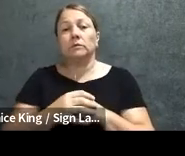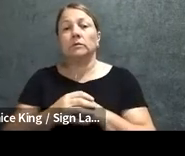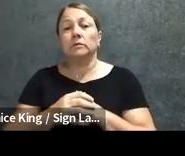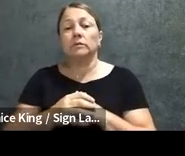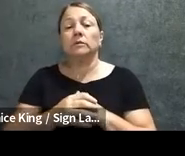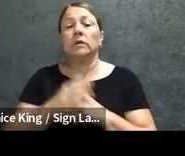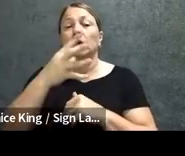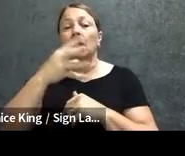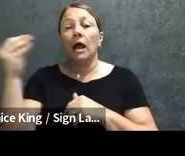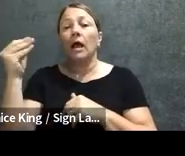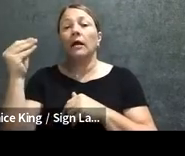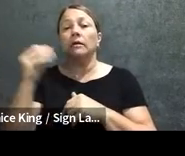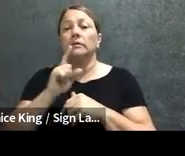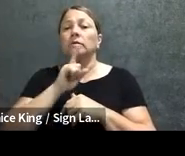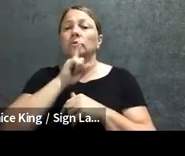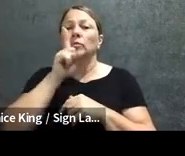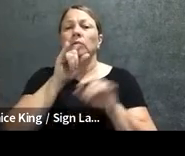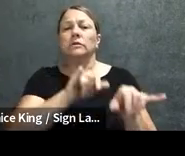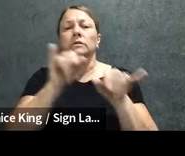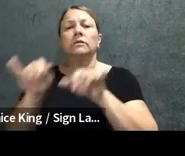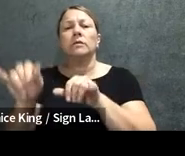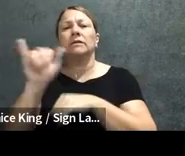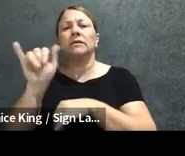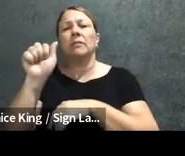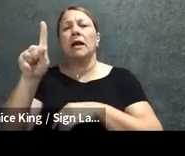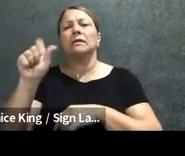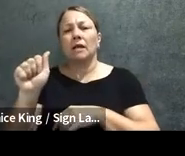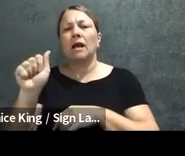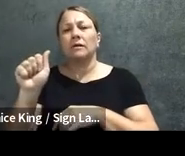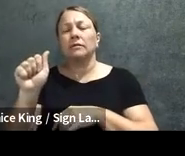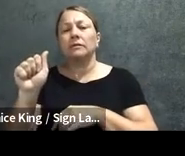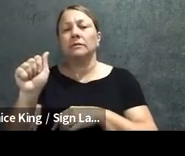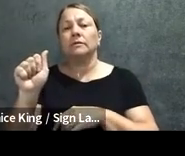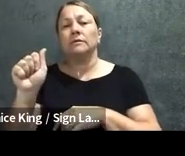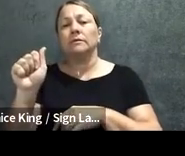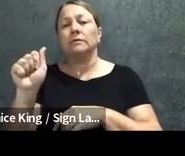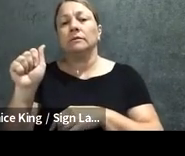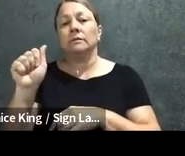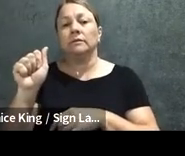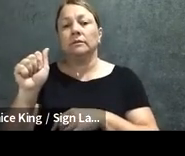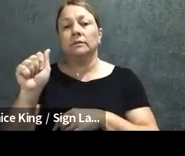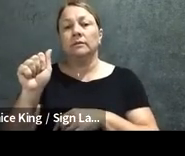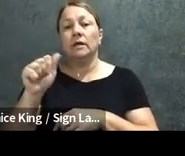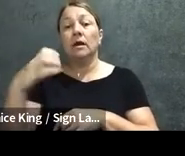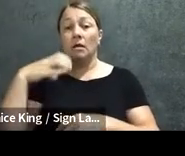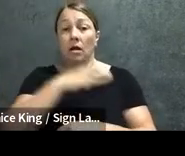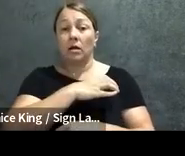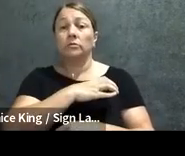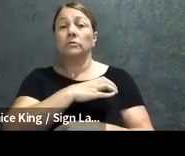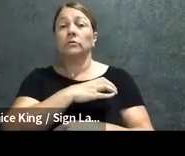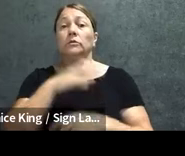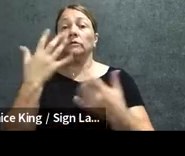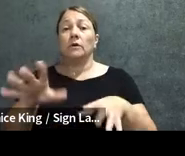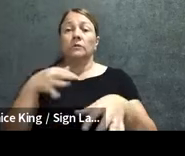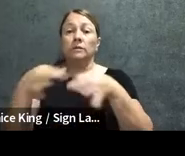And it's construed pretty similarly to the way the ADA is applied. In fact, Congress was explicit